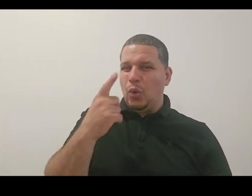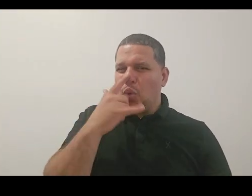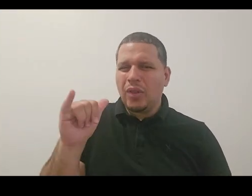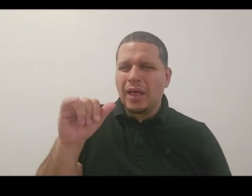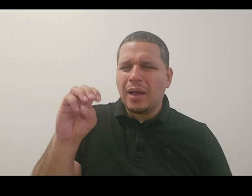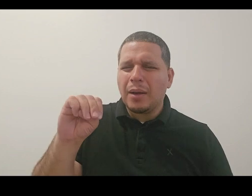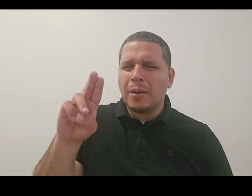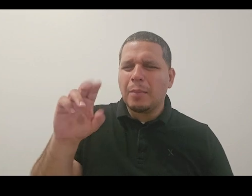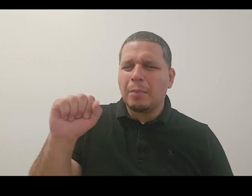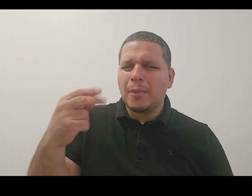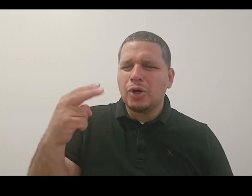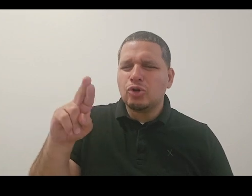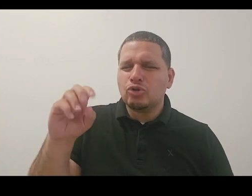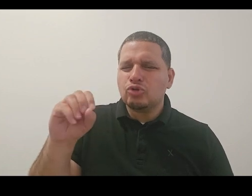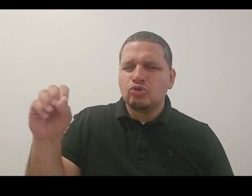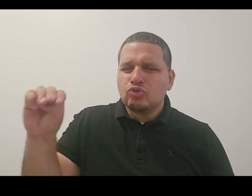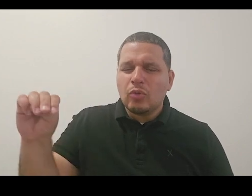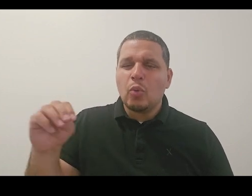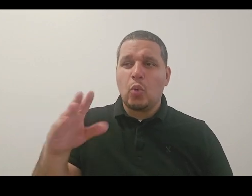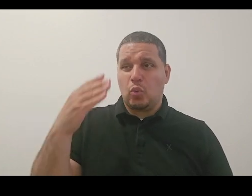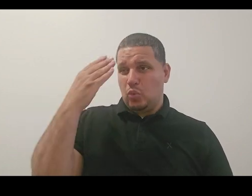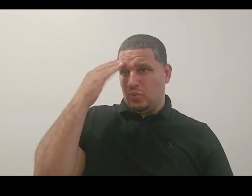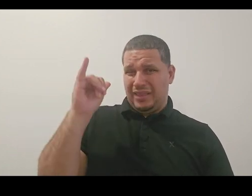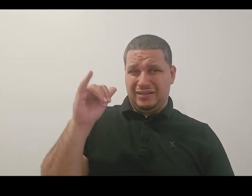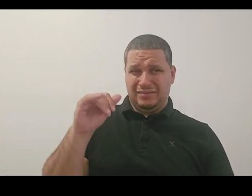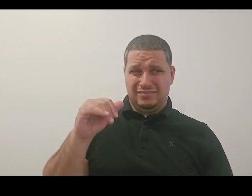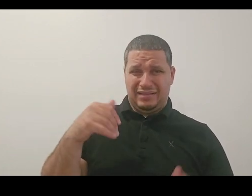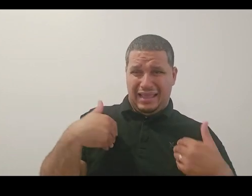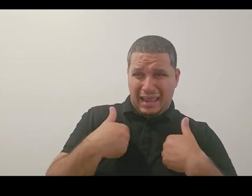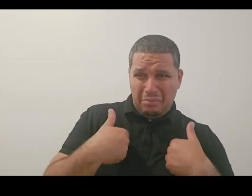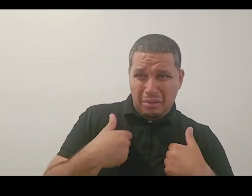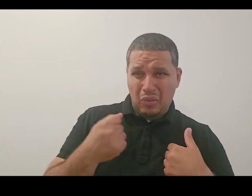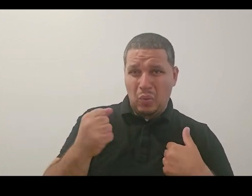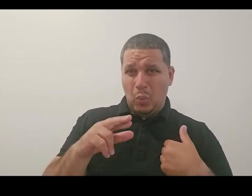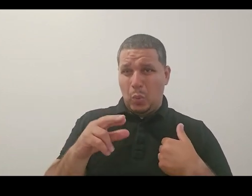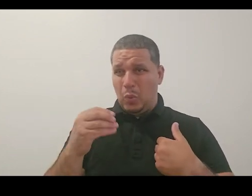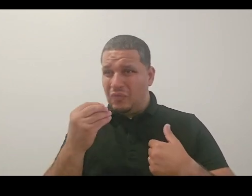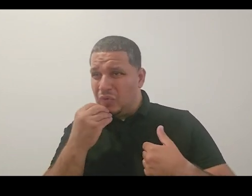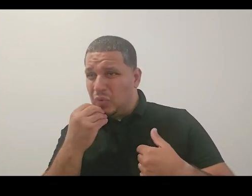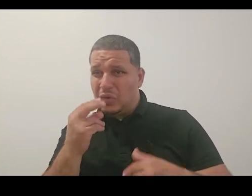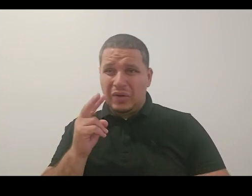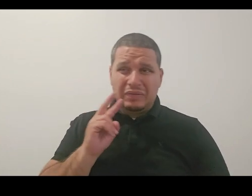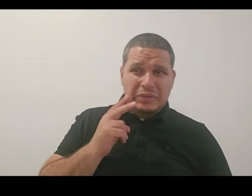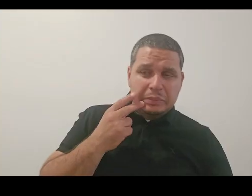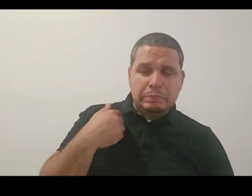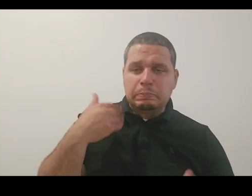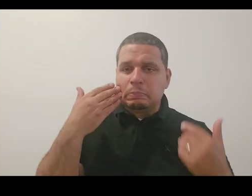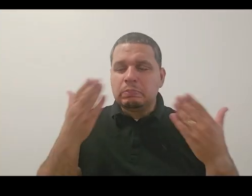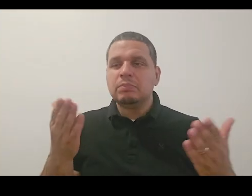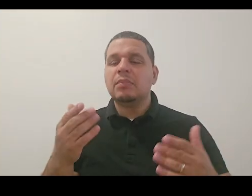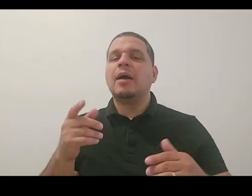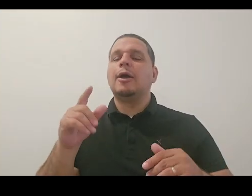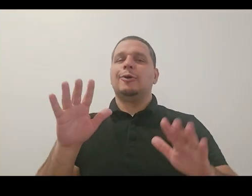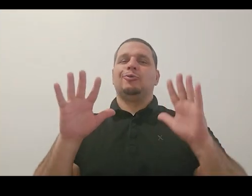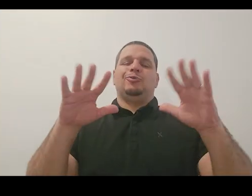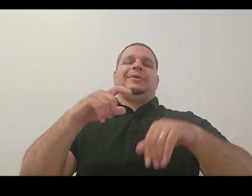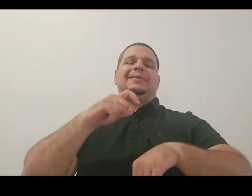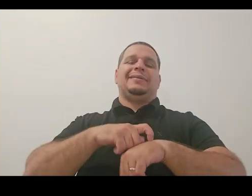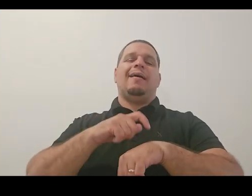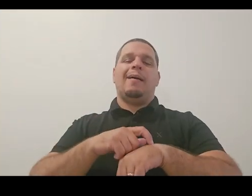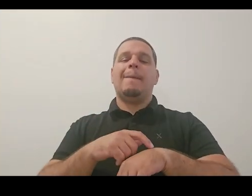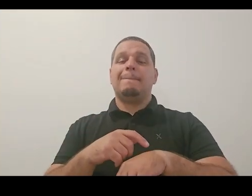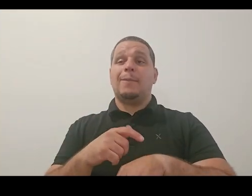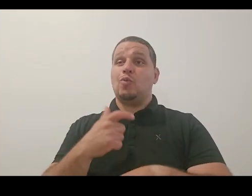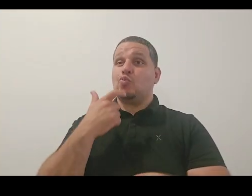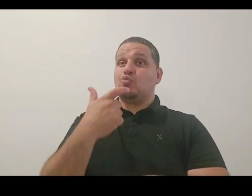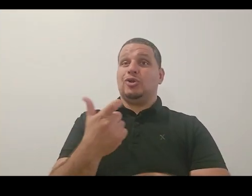never seen a mushroom, who just don't know that particular, is it a species, a variation of mushrooms? It could be a